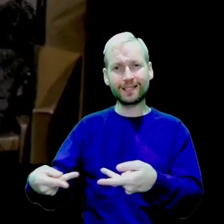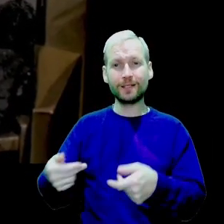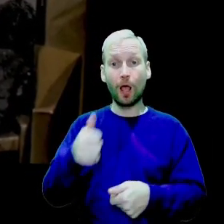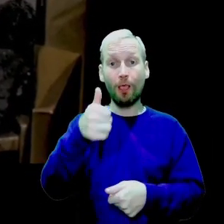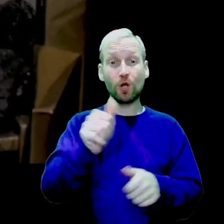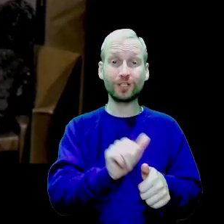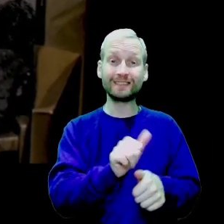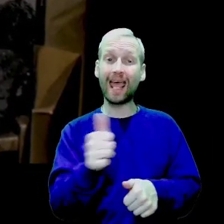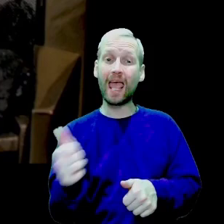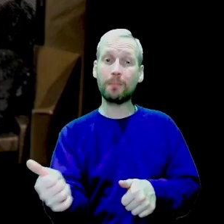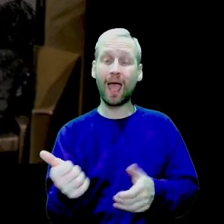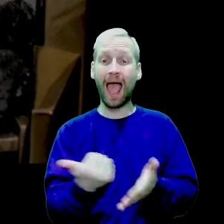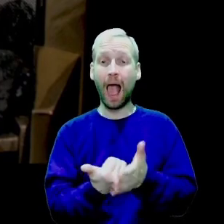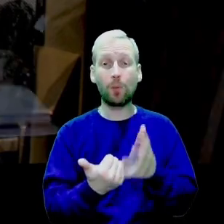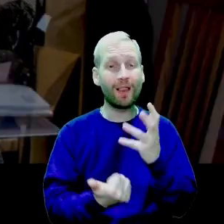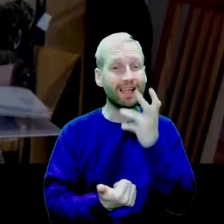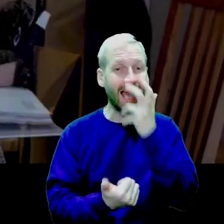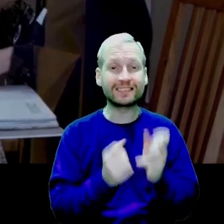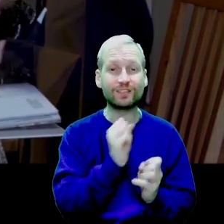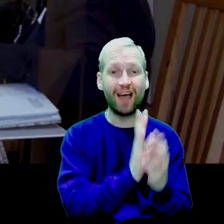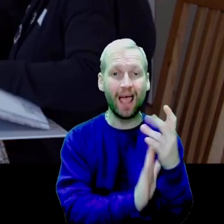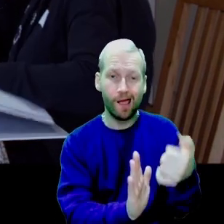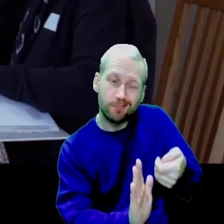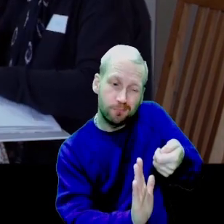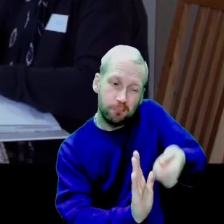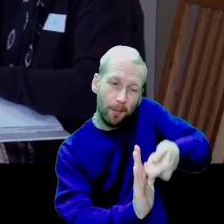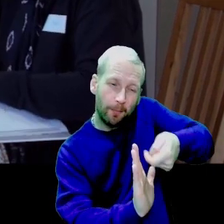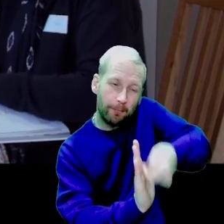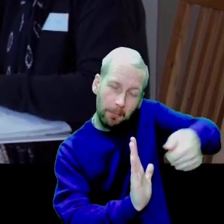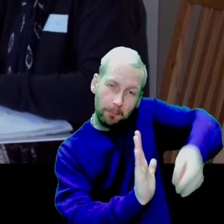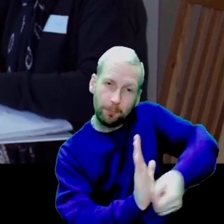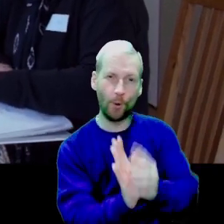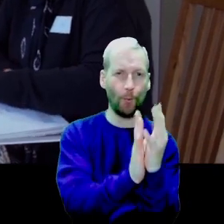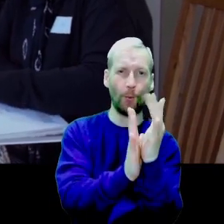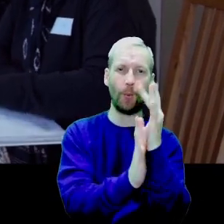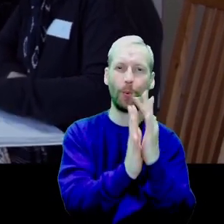who'll light a gas fire.